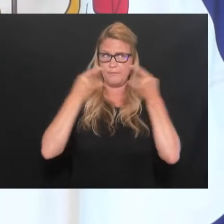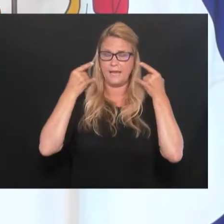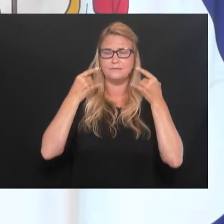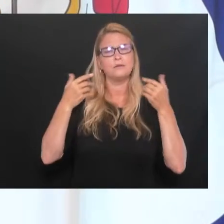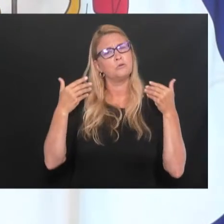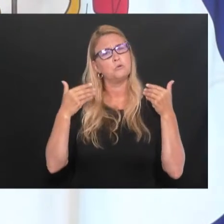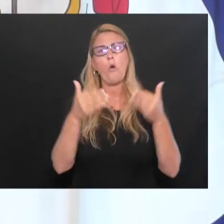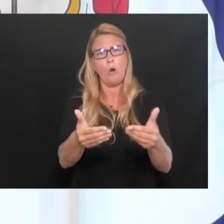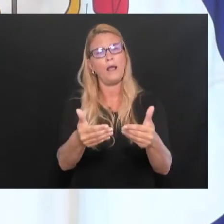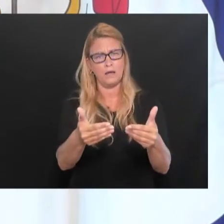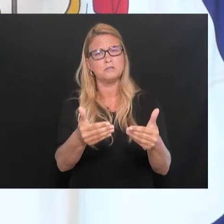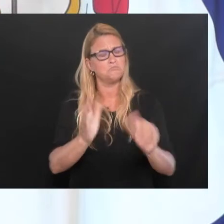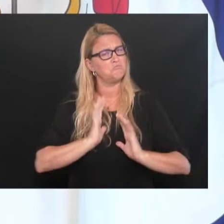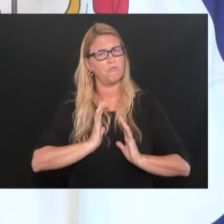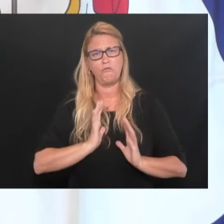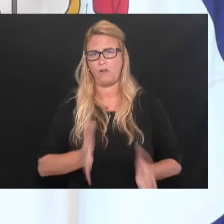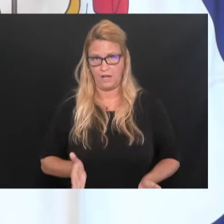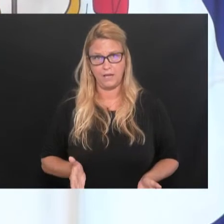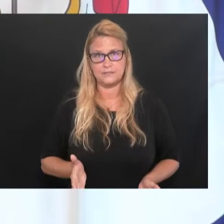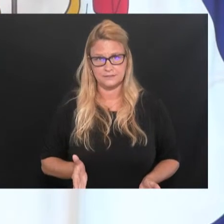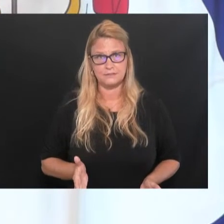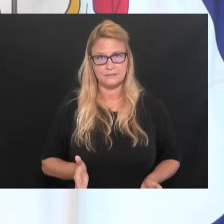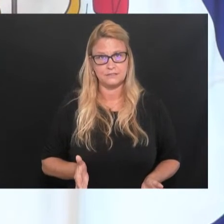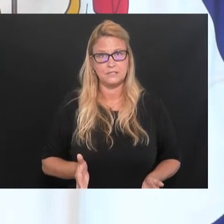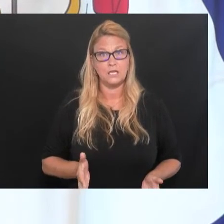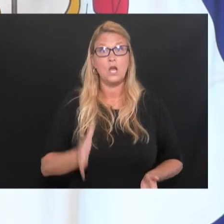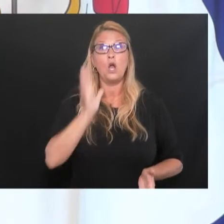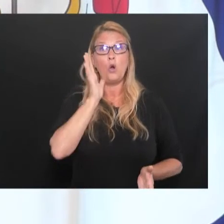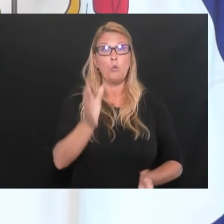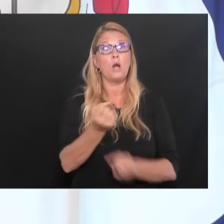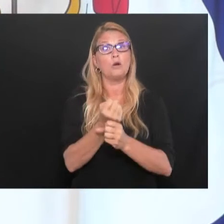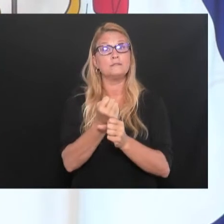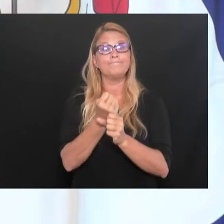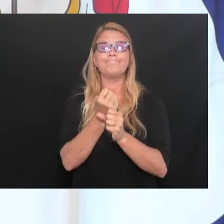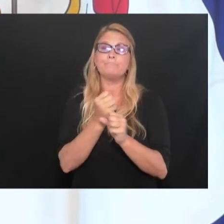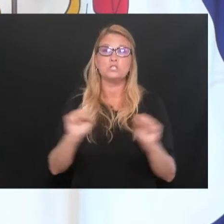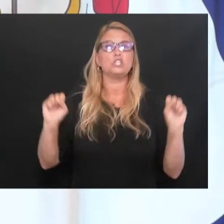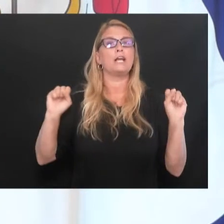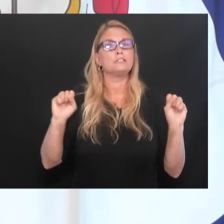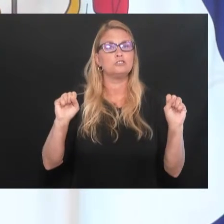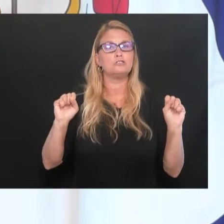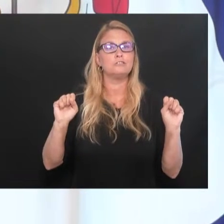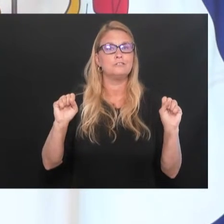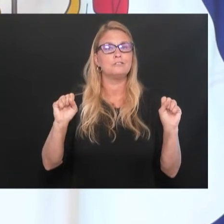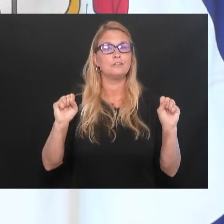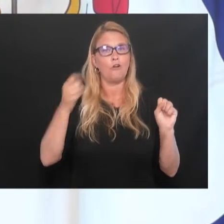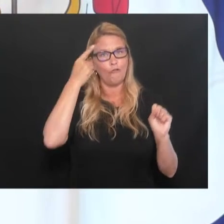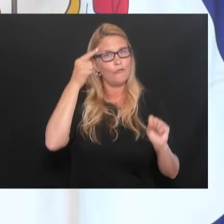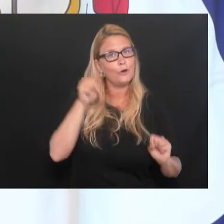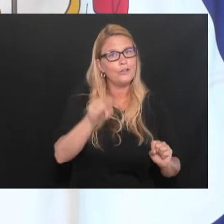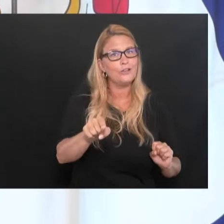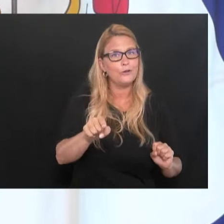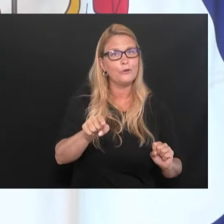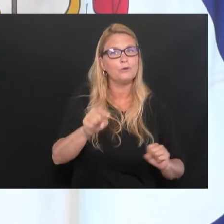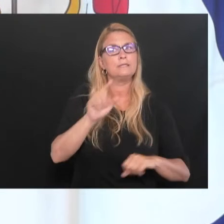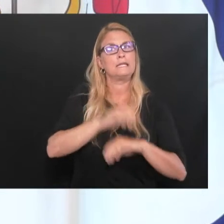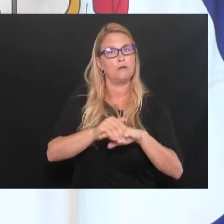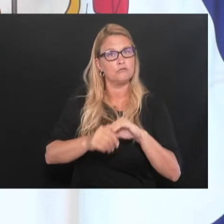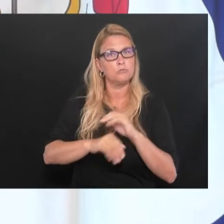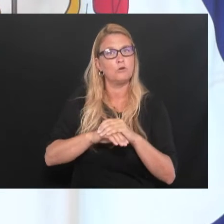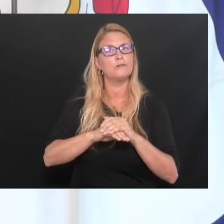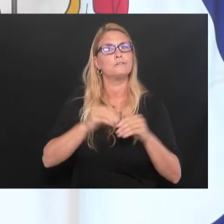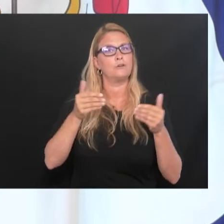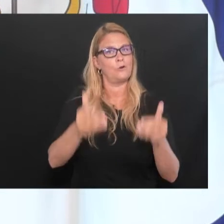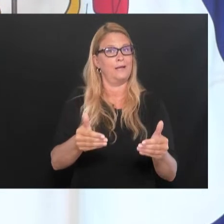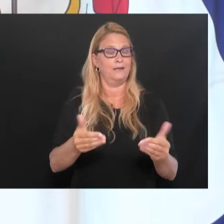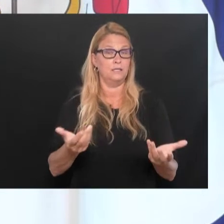it. Absolutely, it will give you another little added protection and everything, but what we urge you to do more